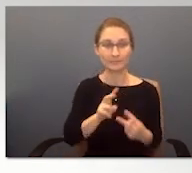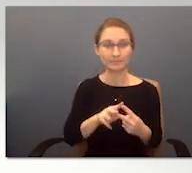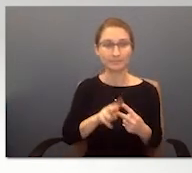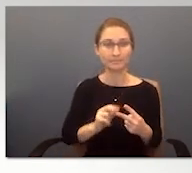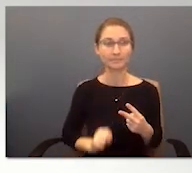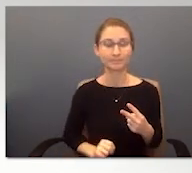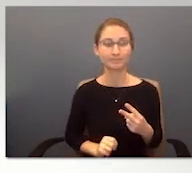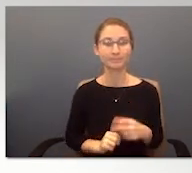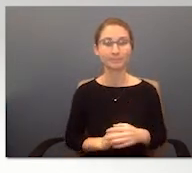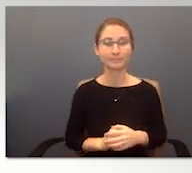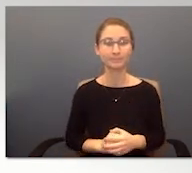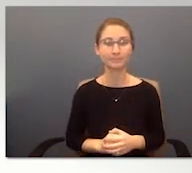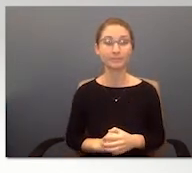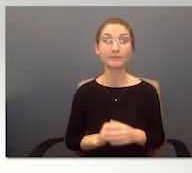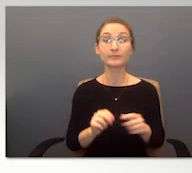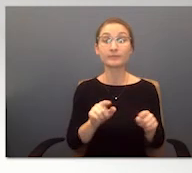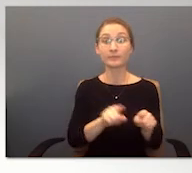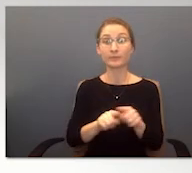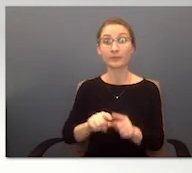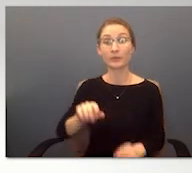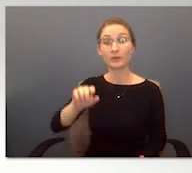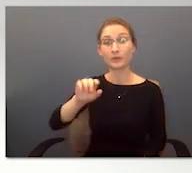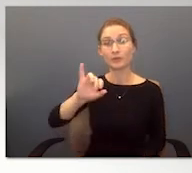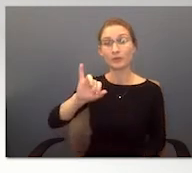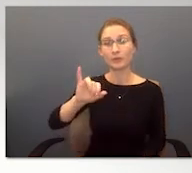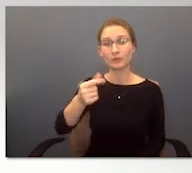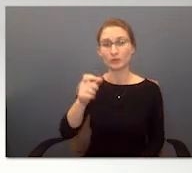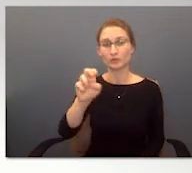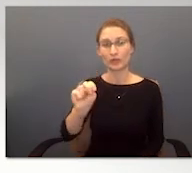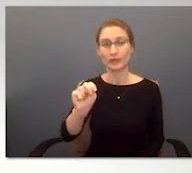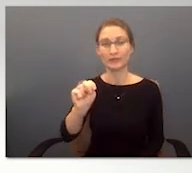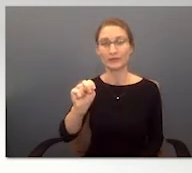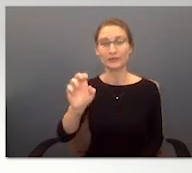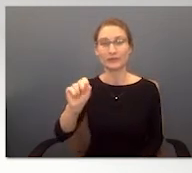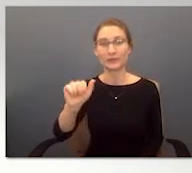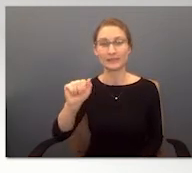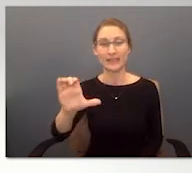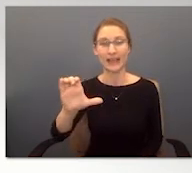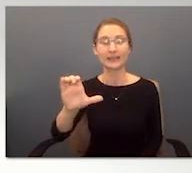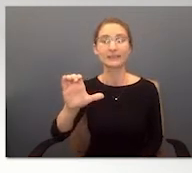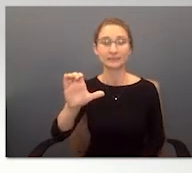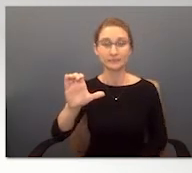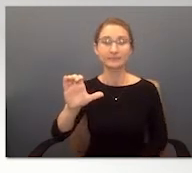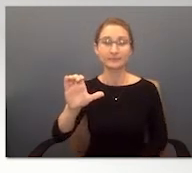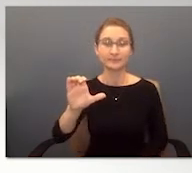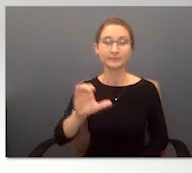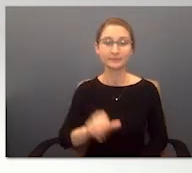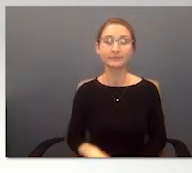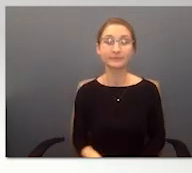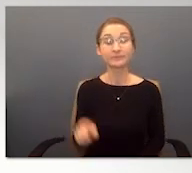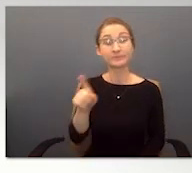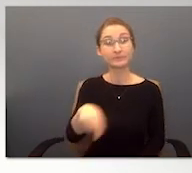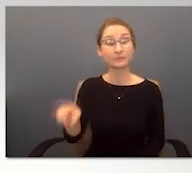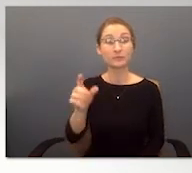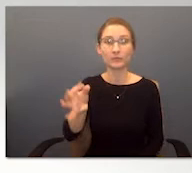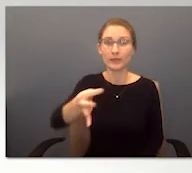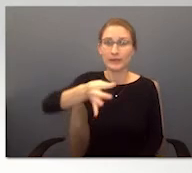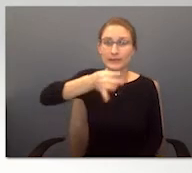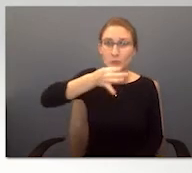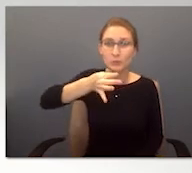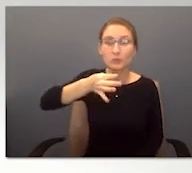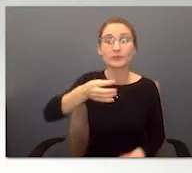on this year. And then we have the GenSAC, the Genetics and Newborn Screening Advisory Council, which are experts and